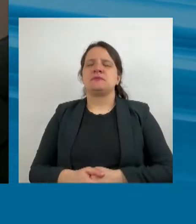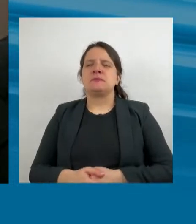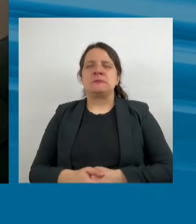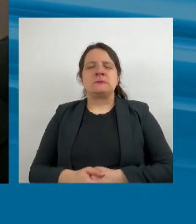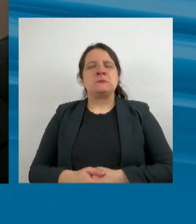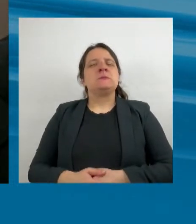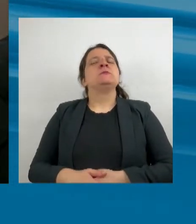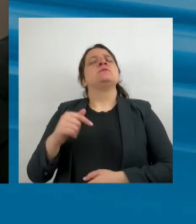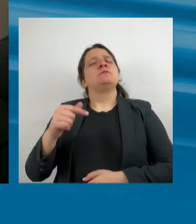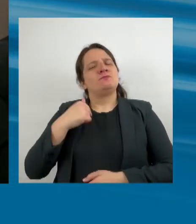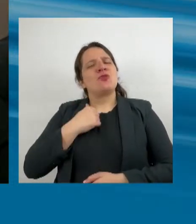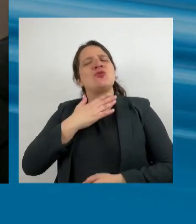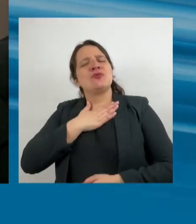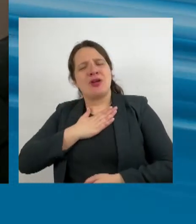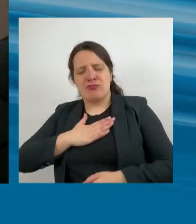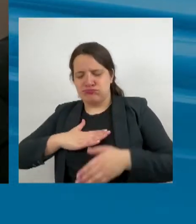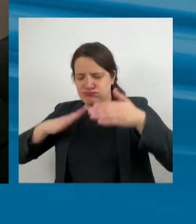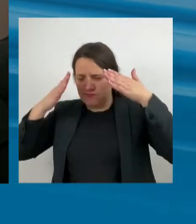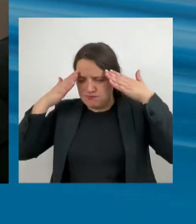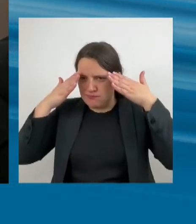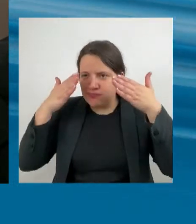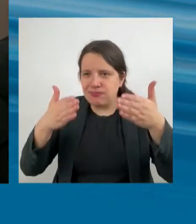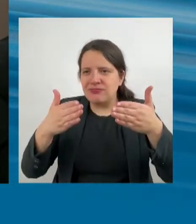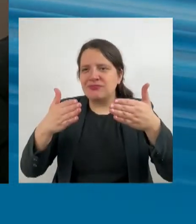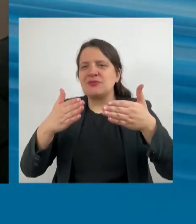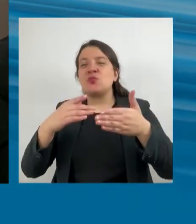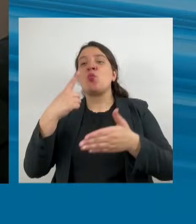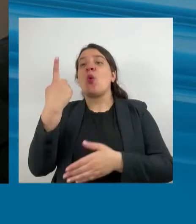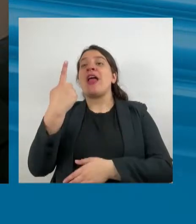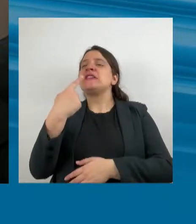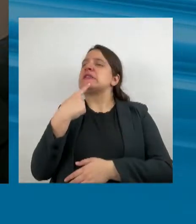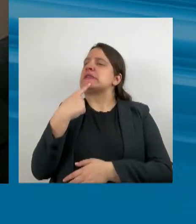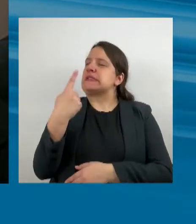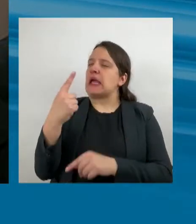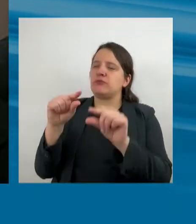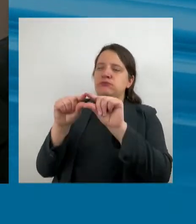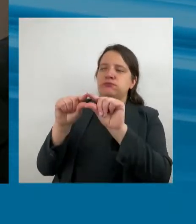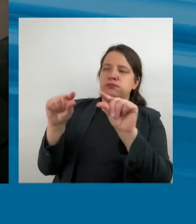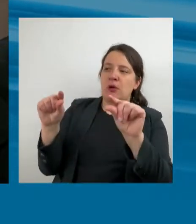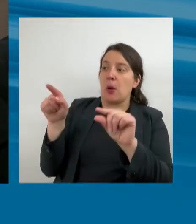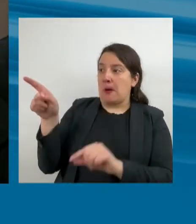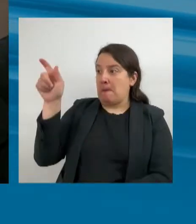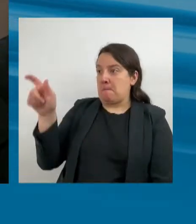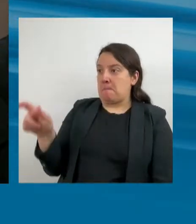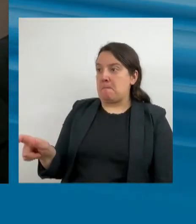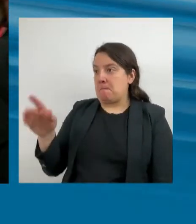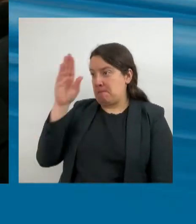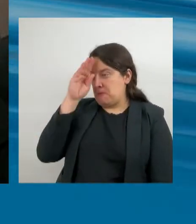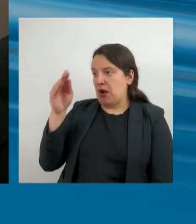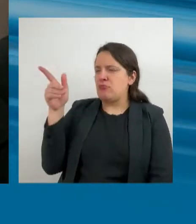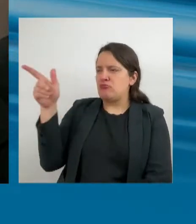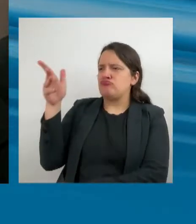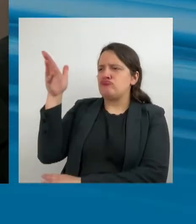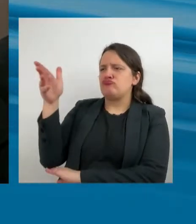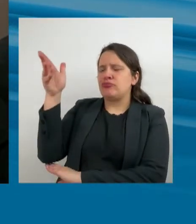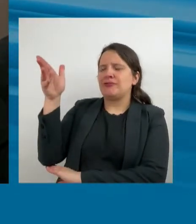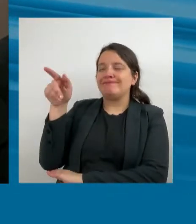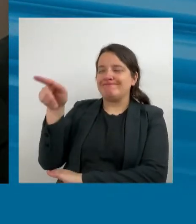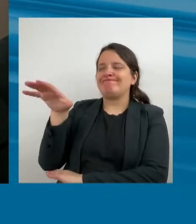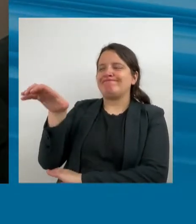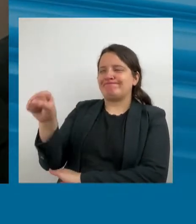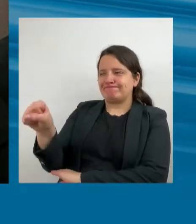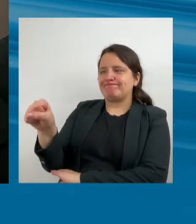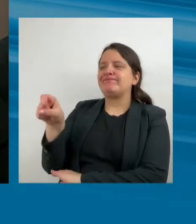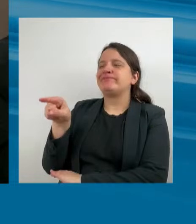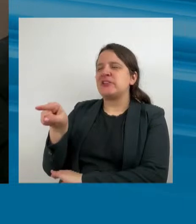specific statement made by one of the panelists regarding the need to strengthen